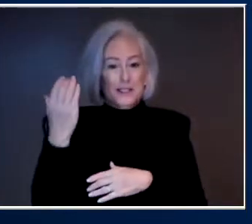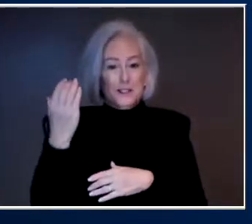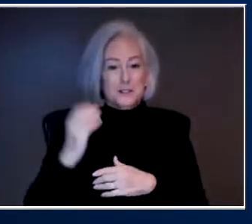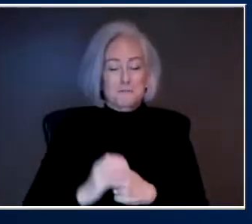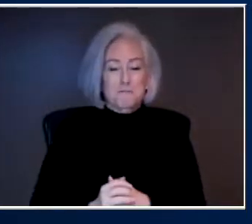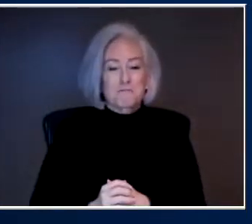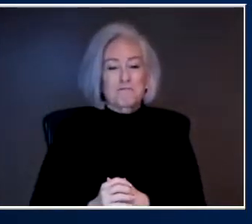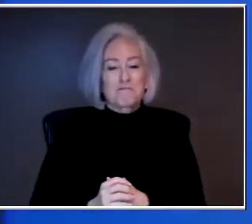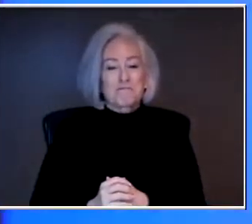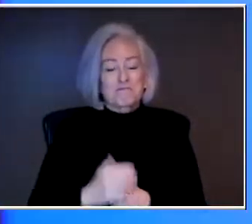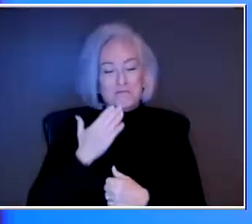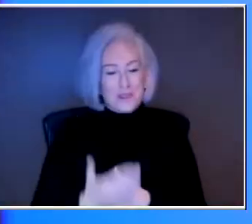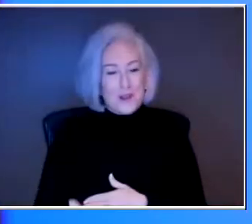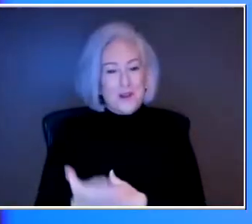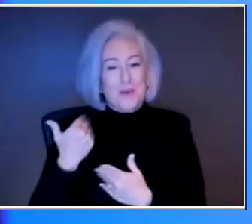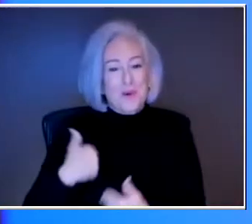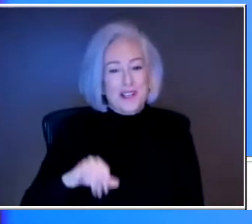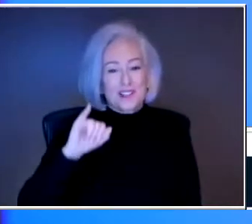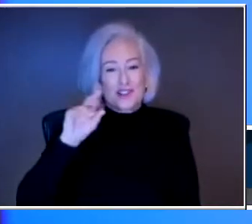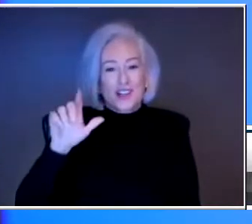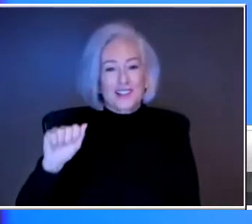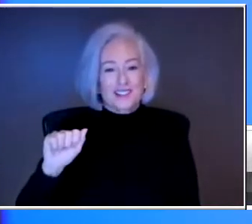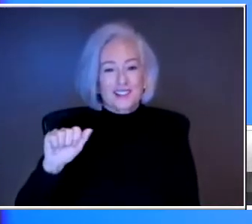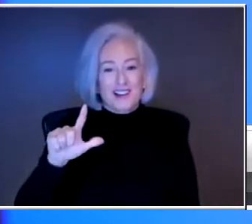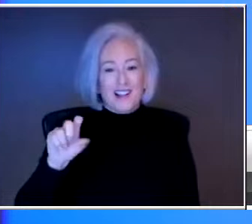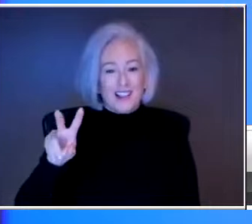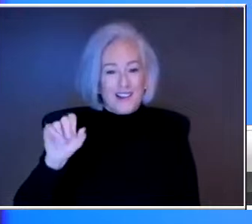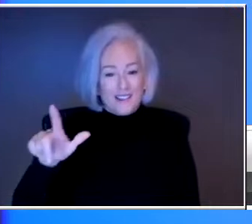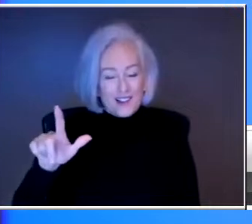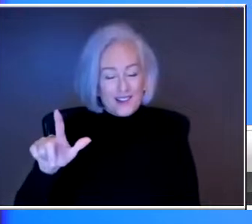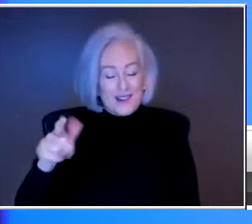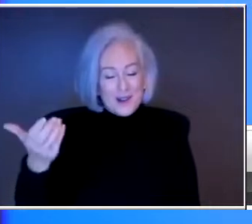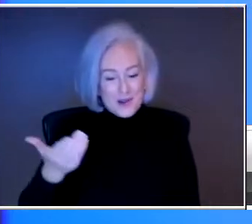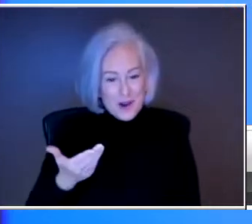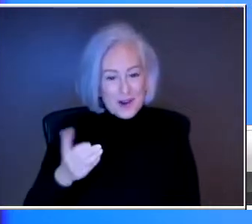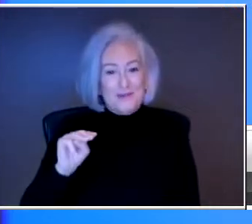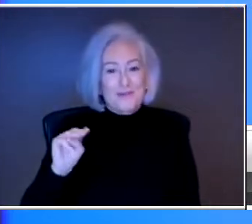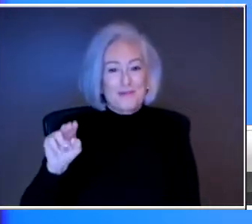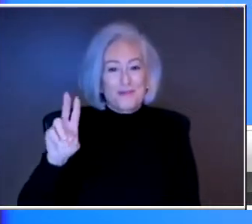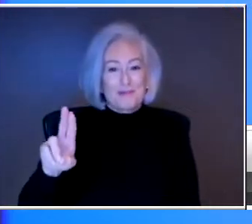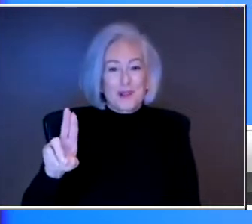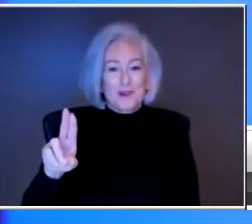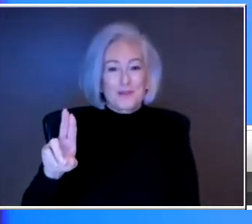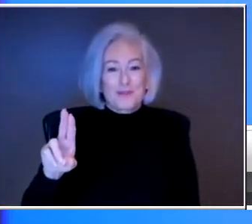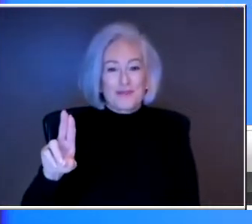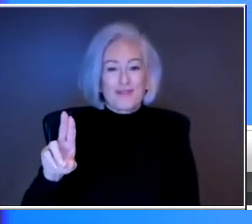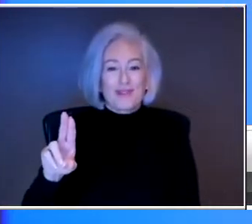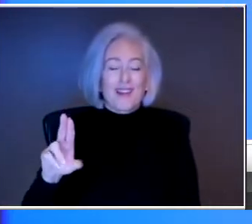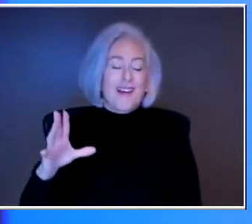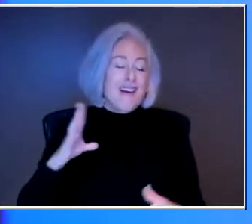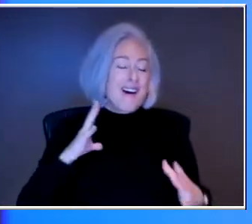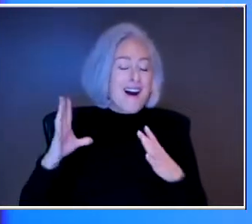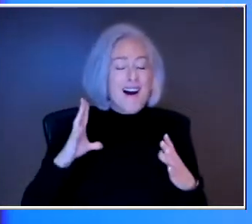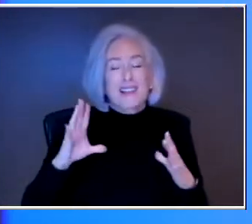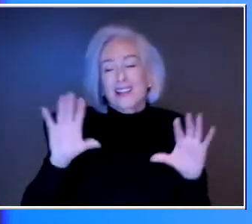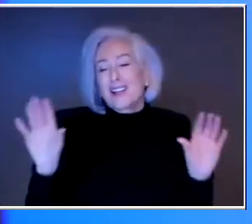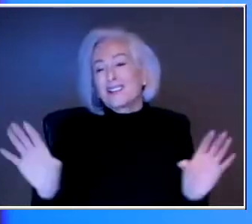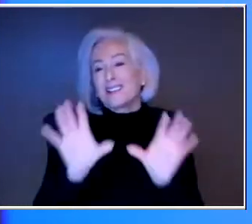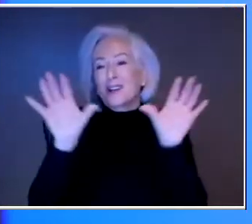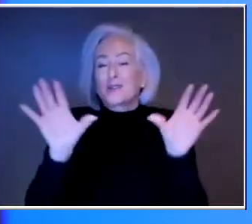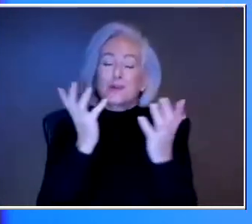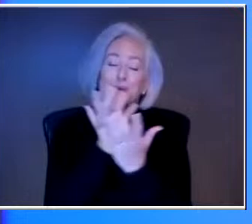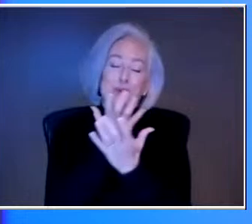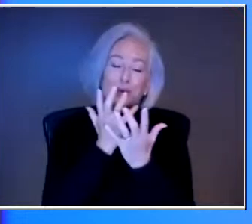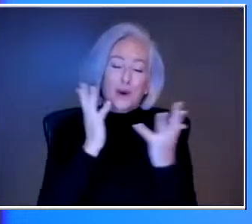Good morning, I'm Jessica Lovell, and welcome to the Morning Medical Update. As beautiful as holiday decor can be, some come with a